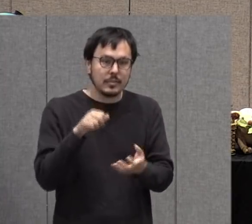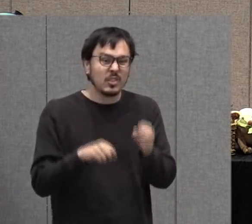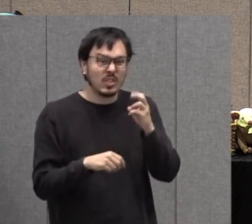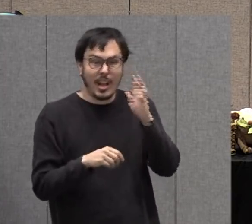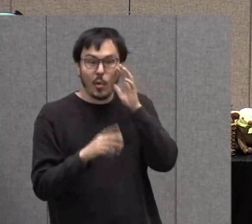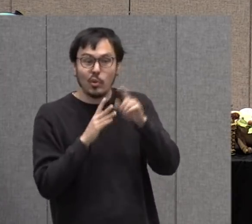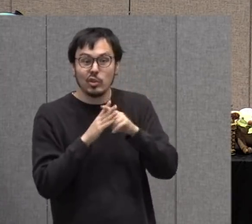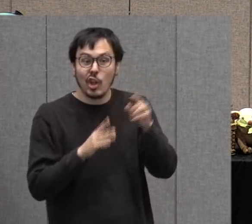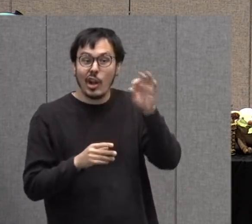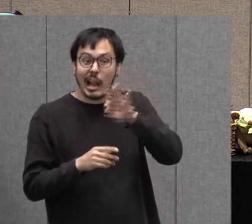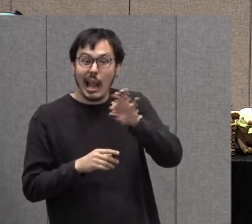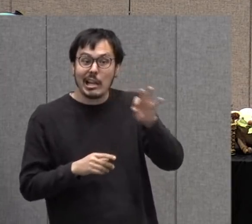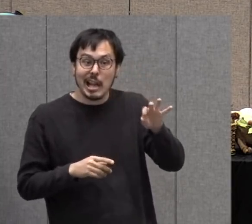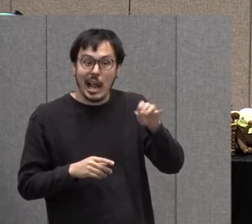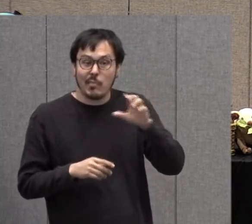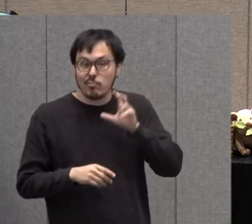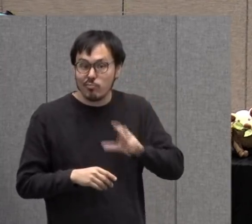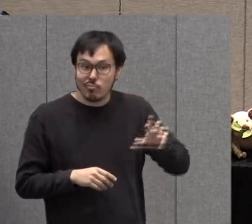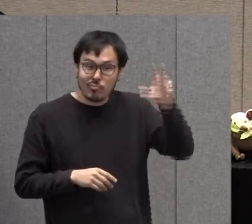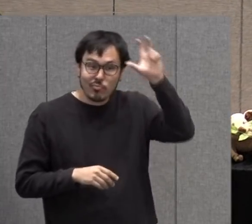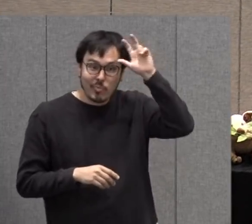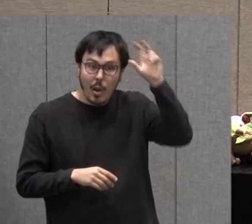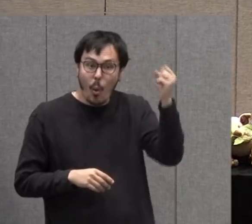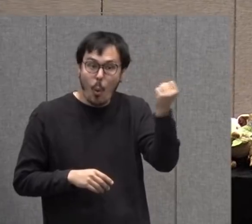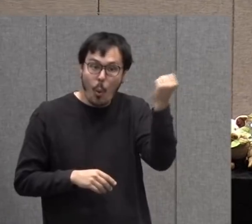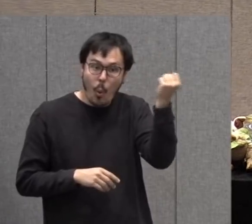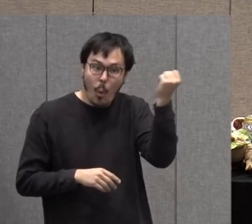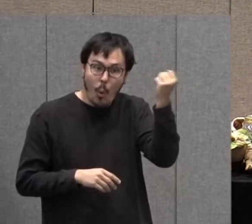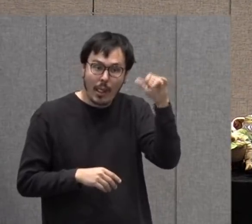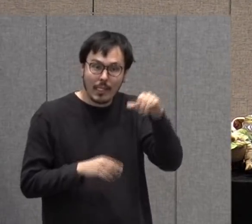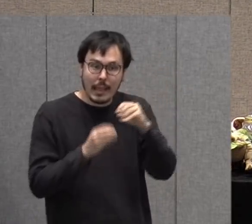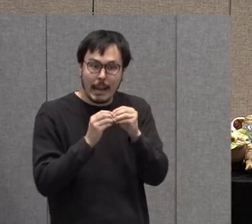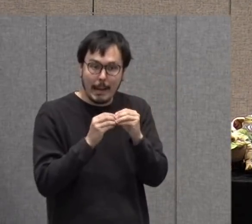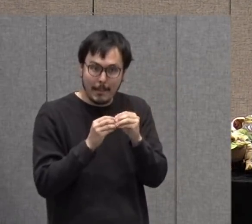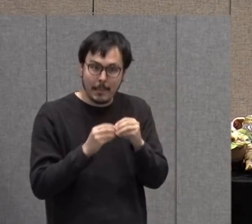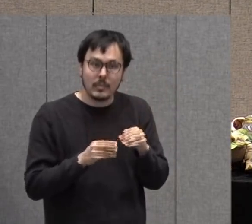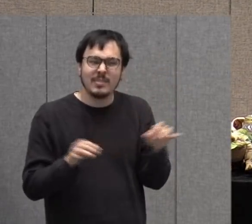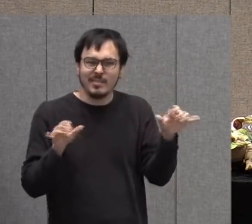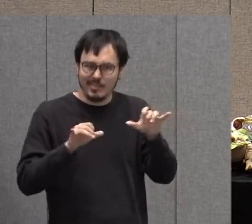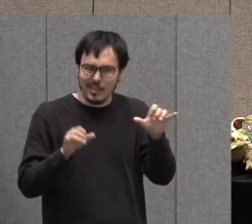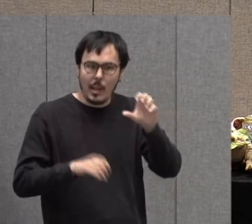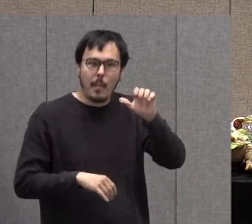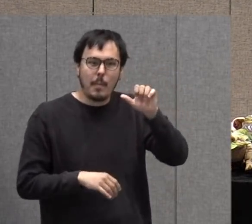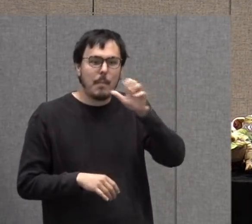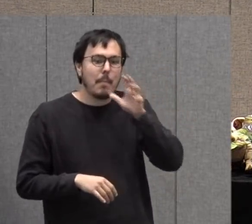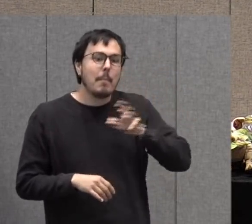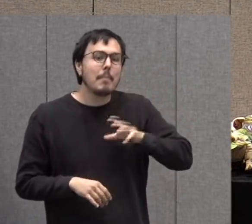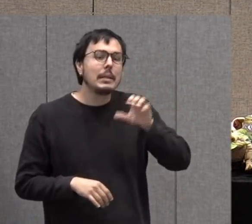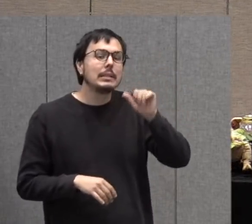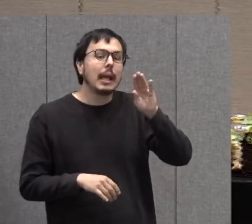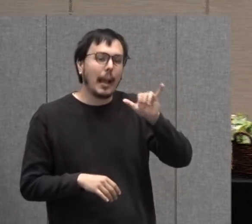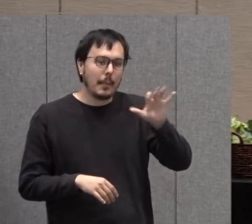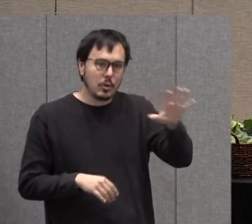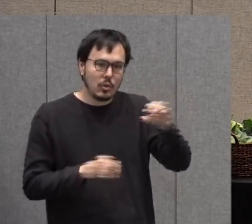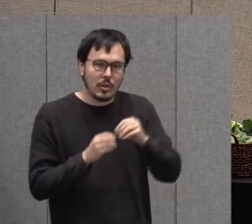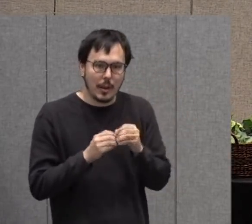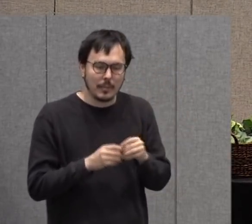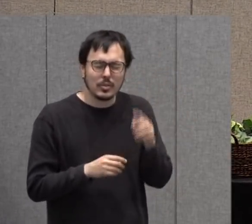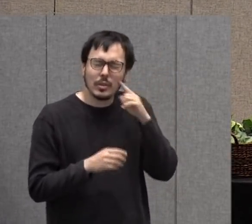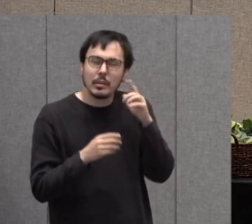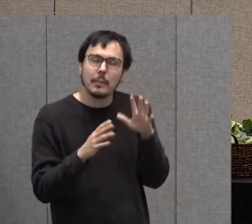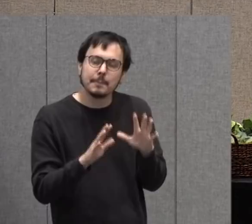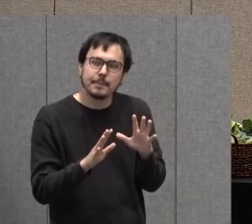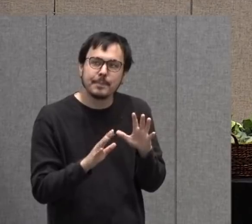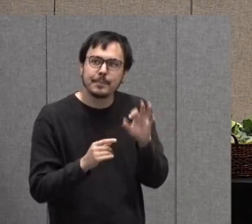me put it in my head. 99. Just like Miss Abby's idea. 99 is in my head. 99, counting on.